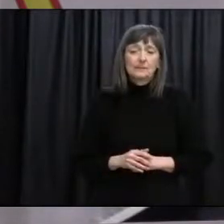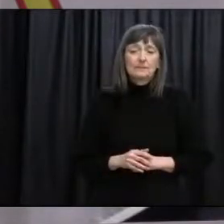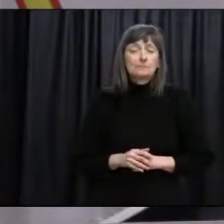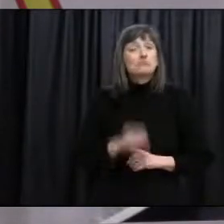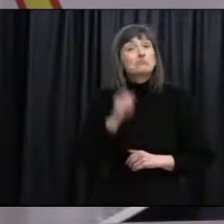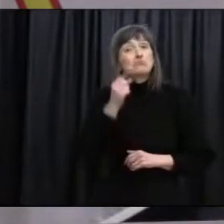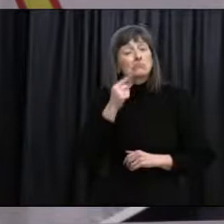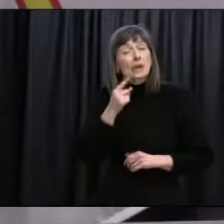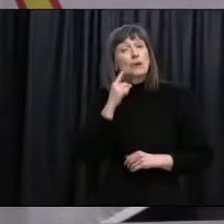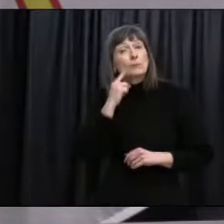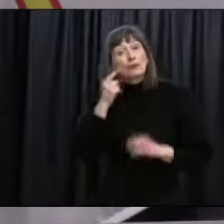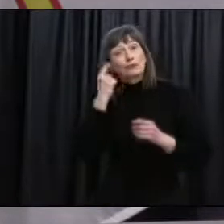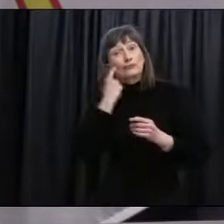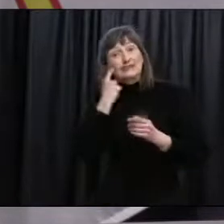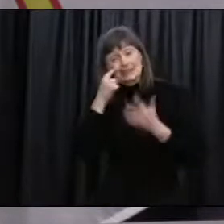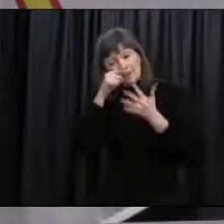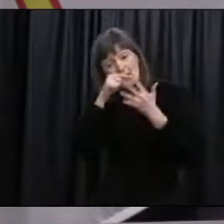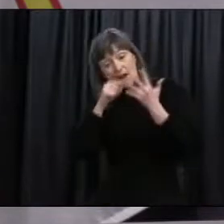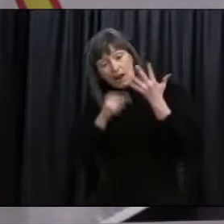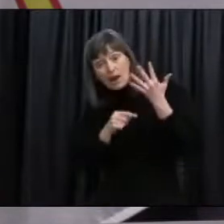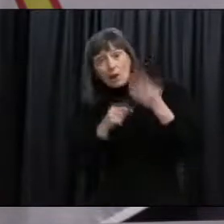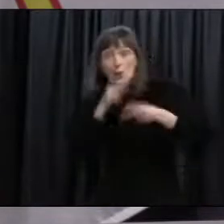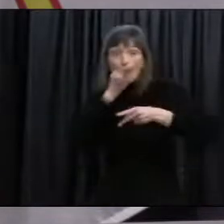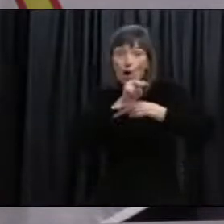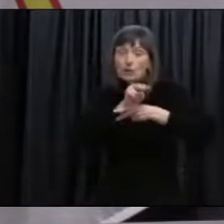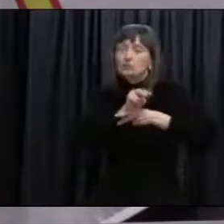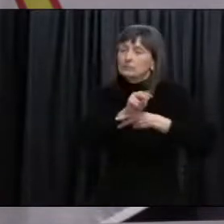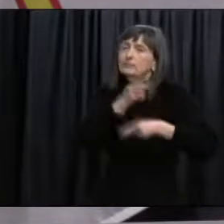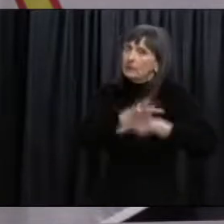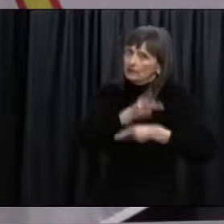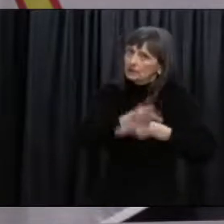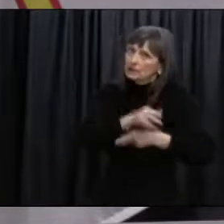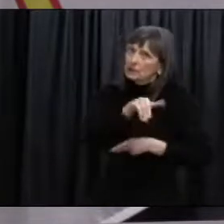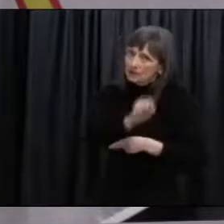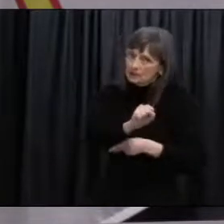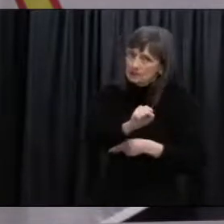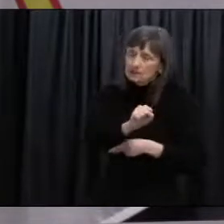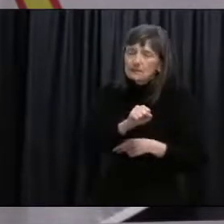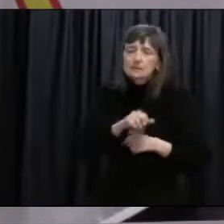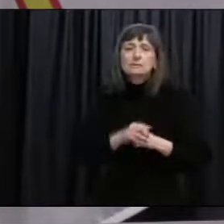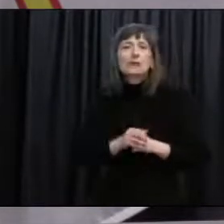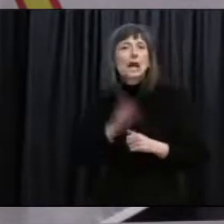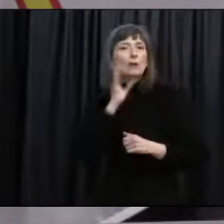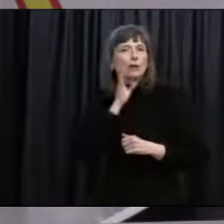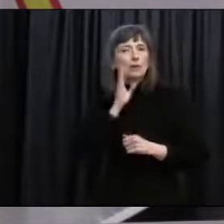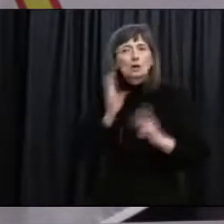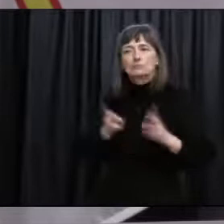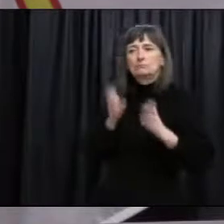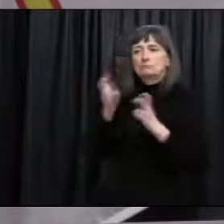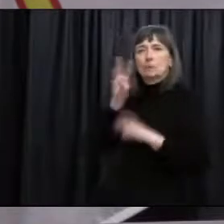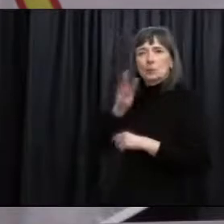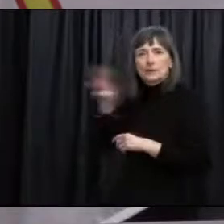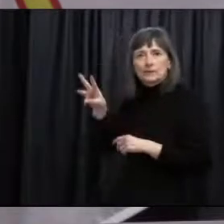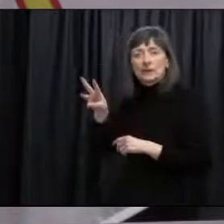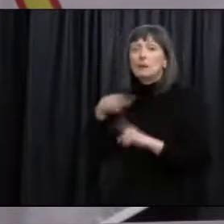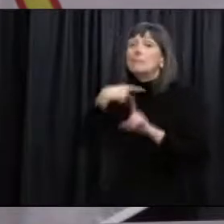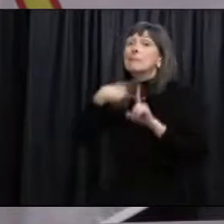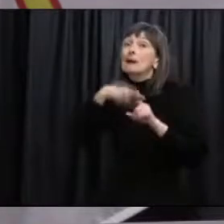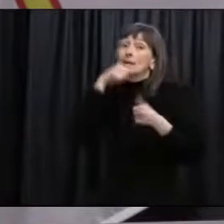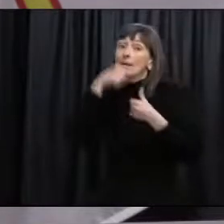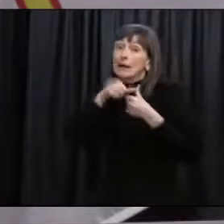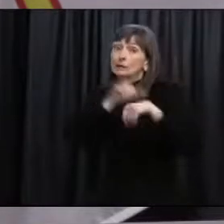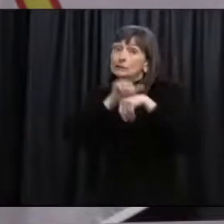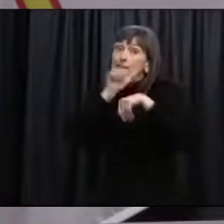out for those side effects that that I had talked about earlier. Those will be posted on our website. They will be in the letter that comes